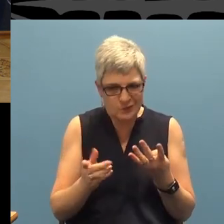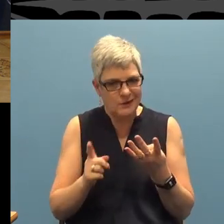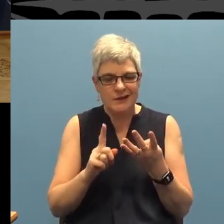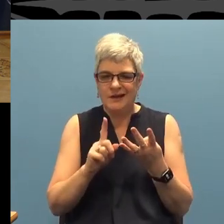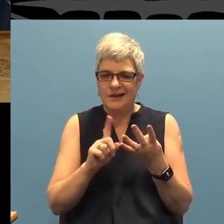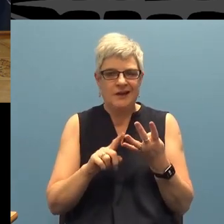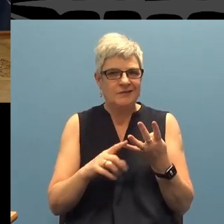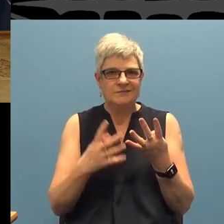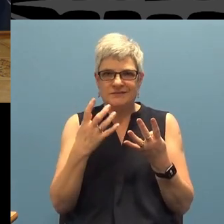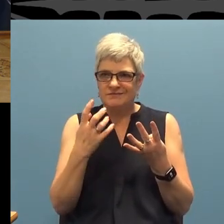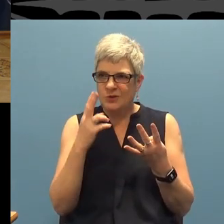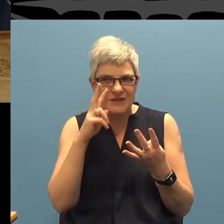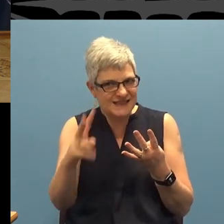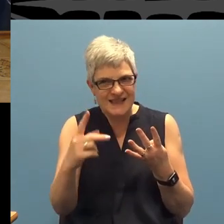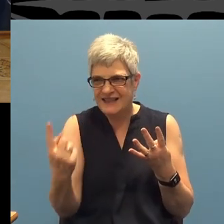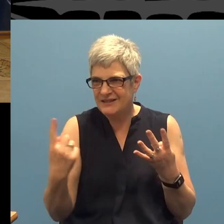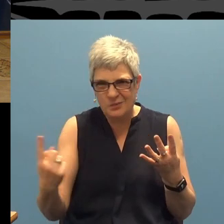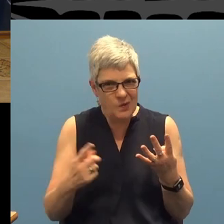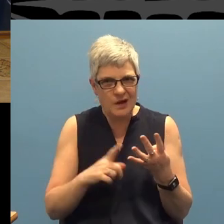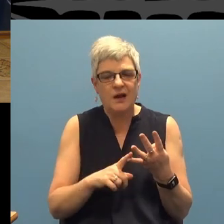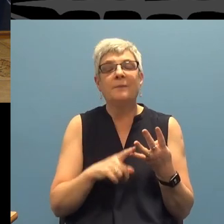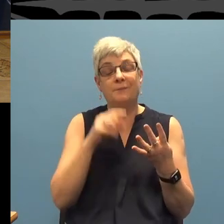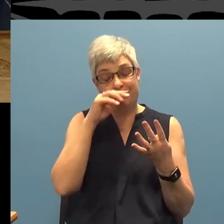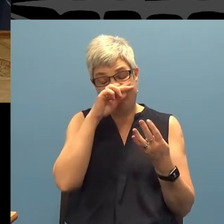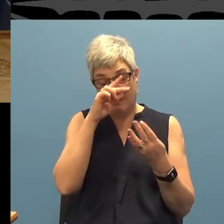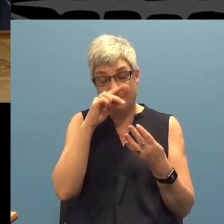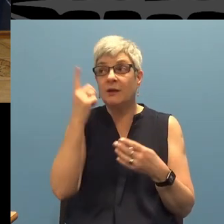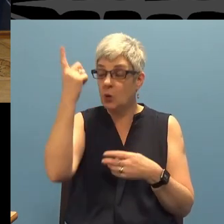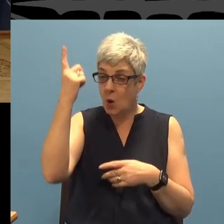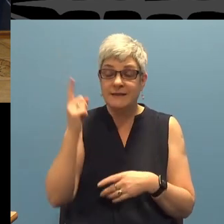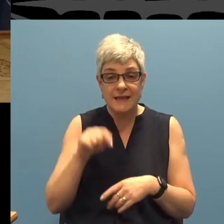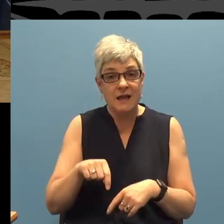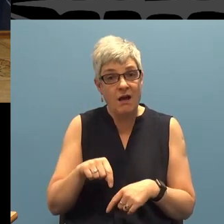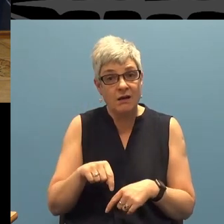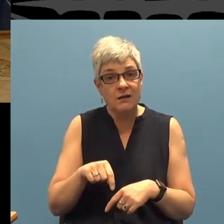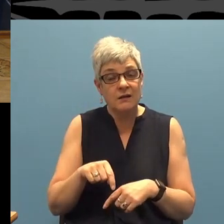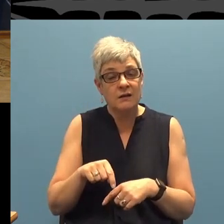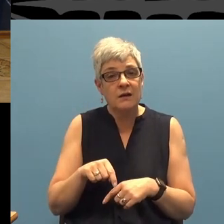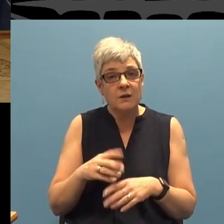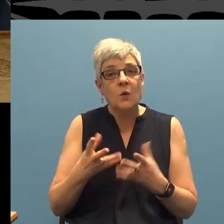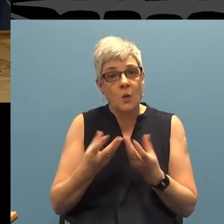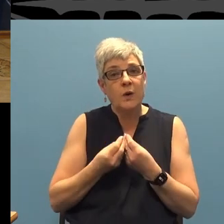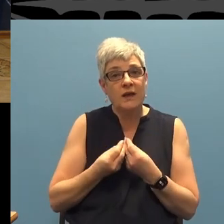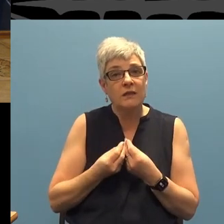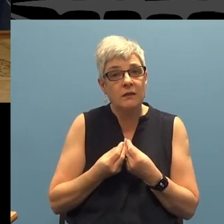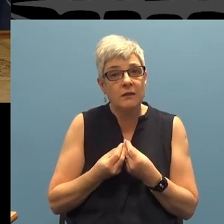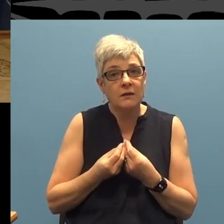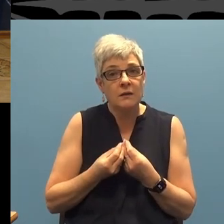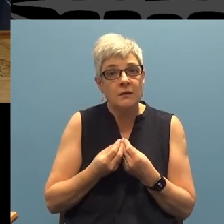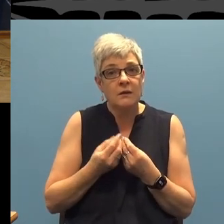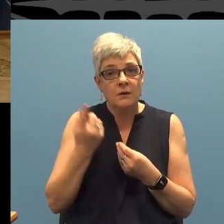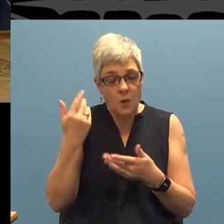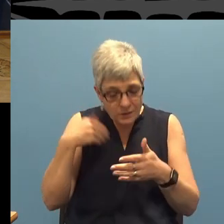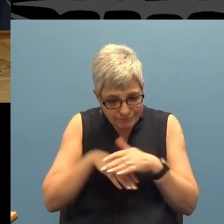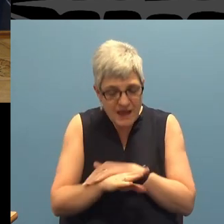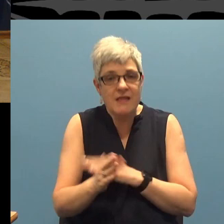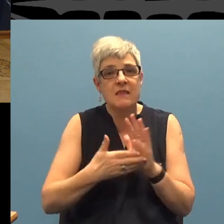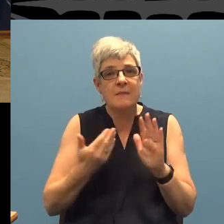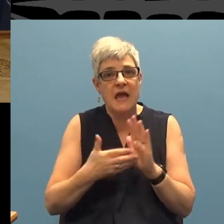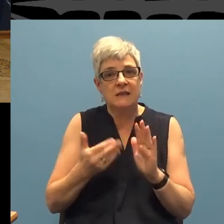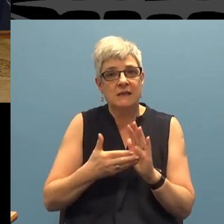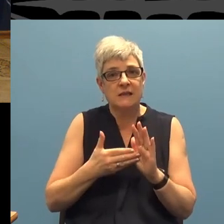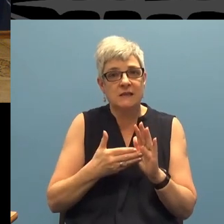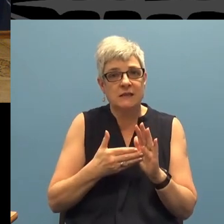have see so and so. But God is here, God is with us, God has entered into the mess, God